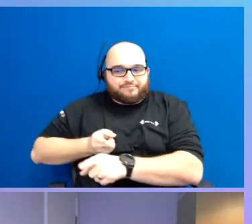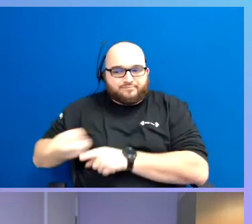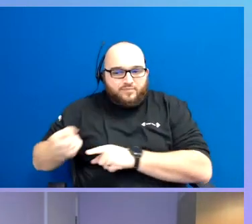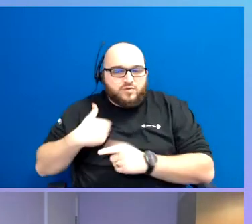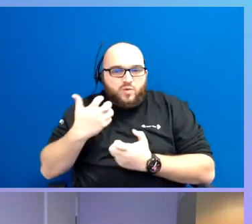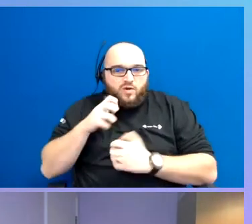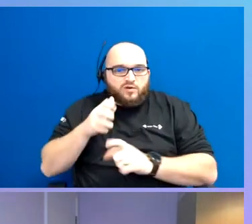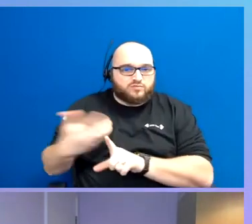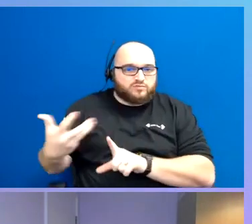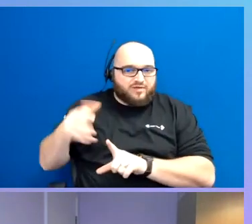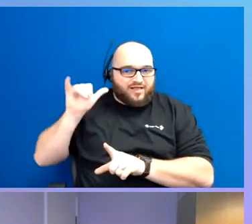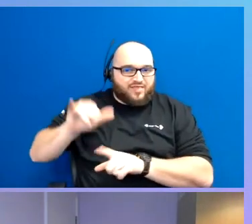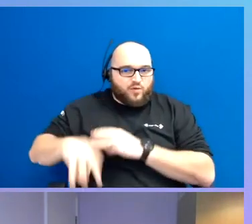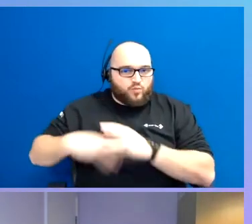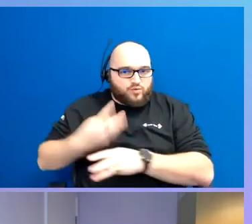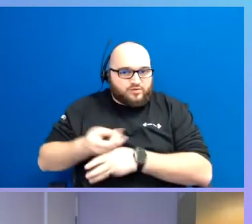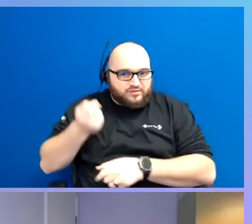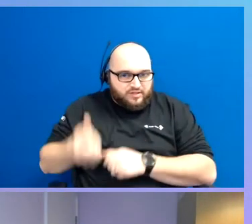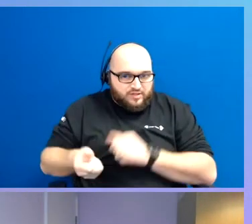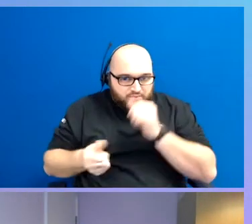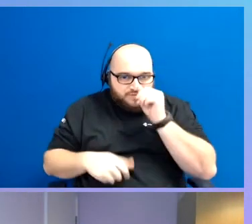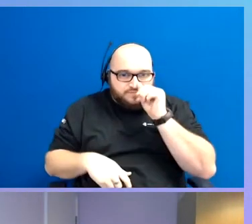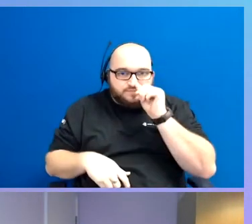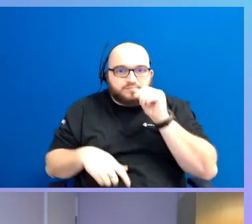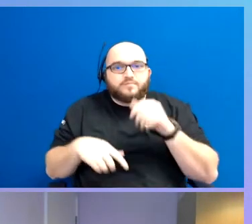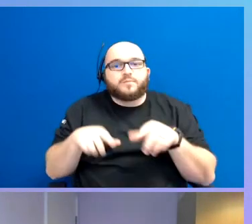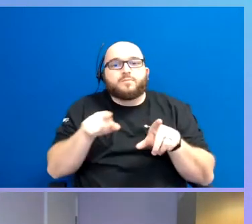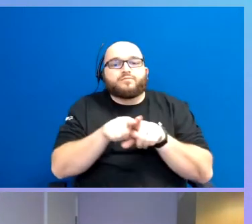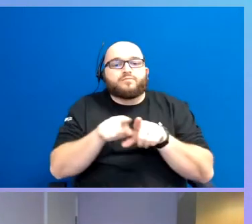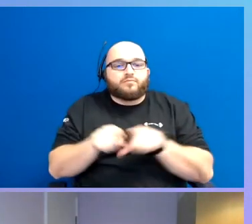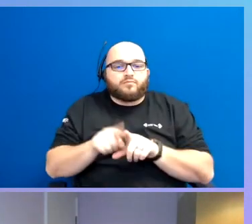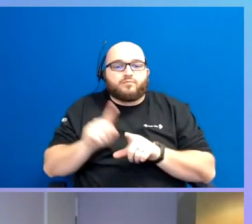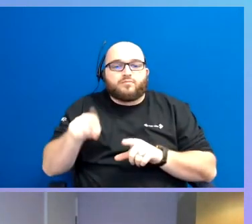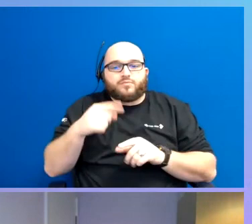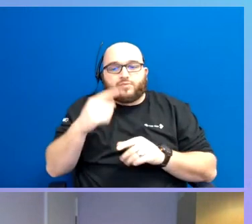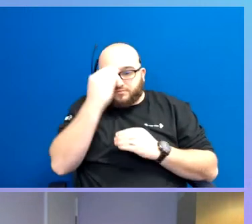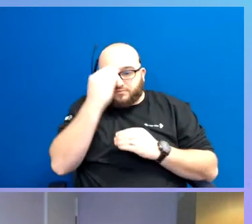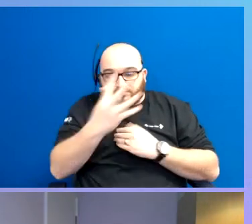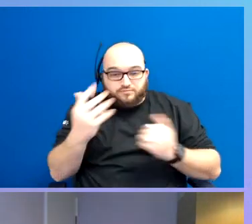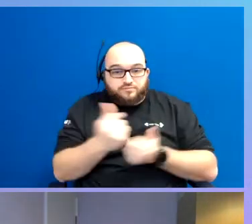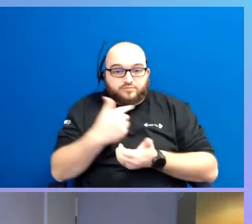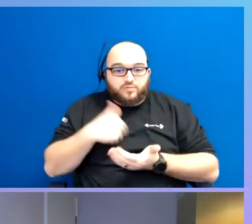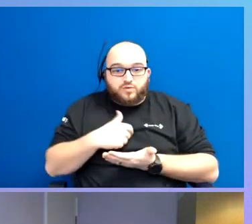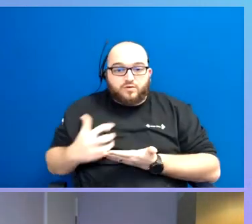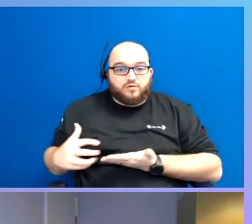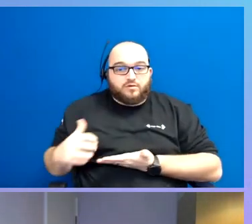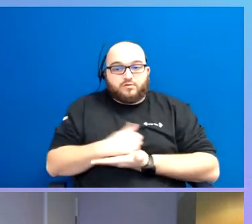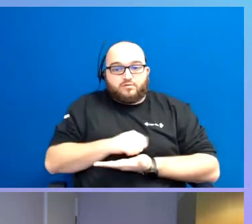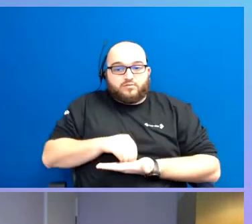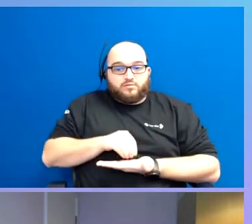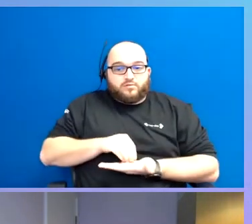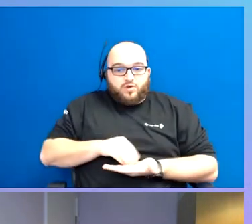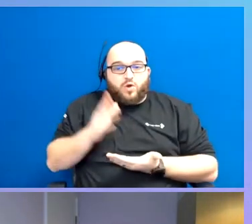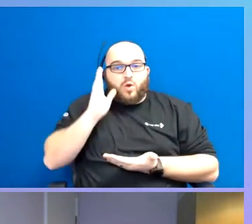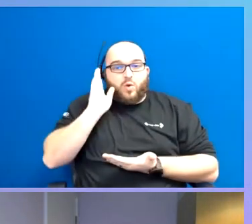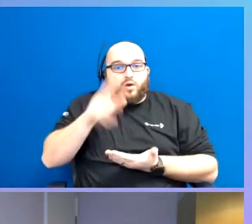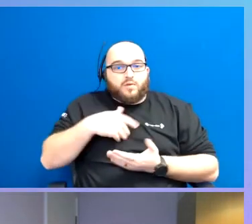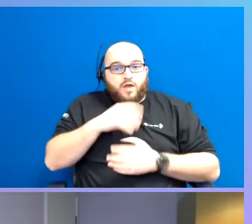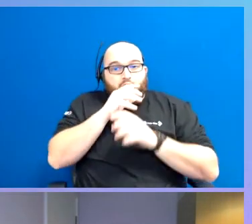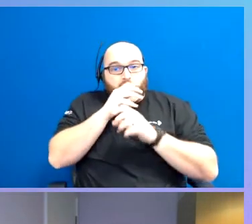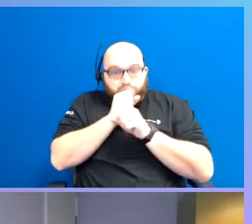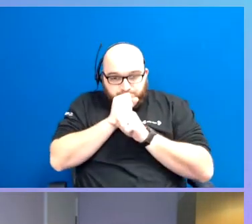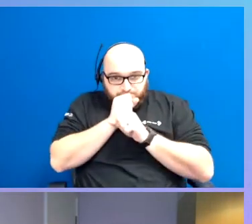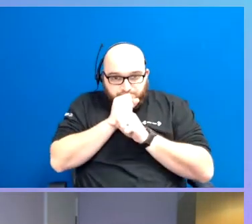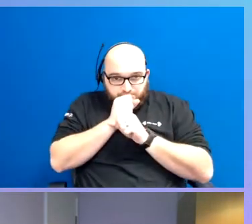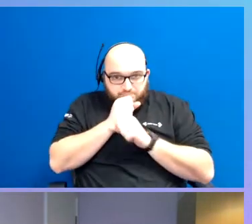bit more about that. And then also just to say everything we collect today will be confidential and anonymized, so please don't hesitate